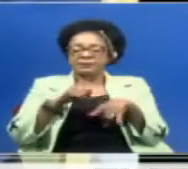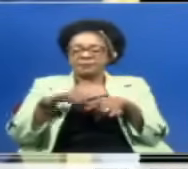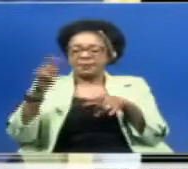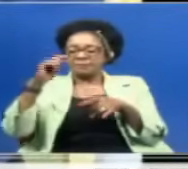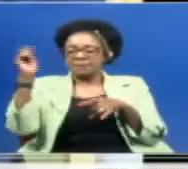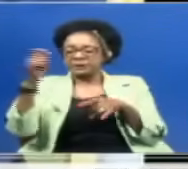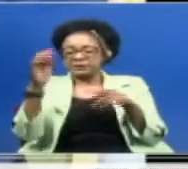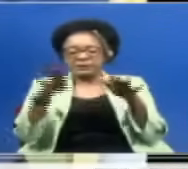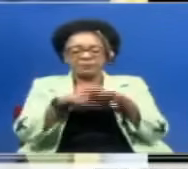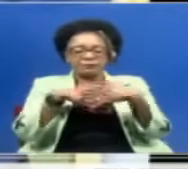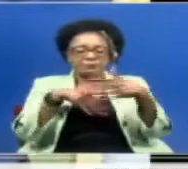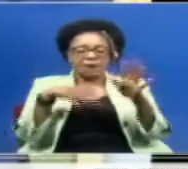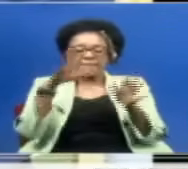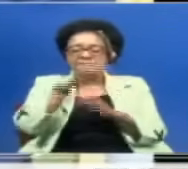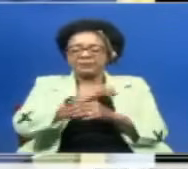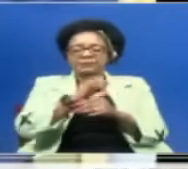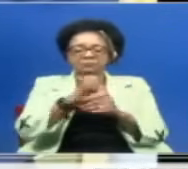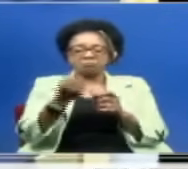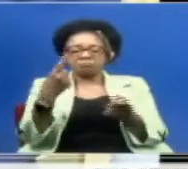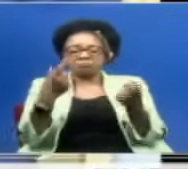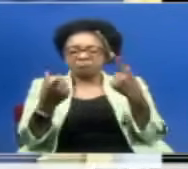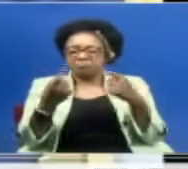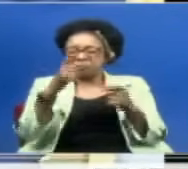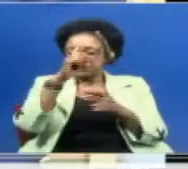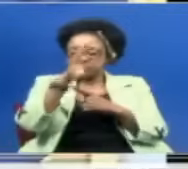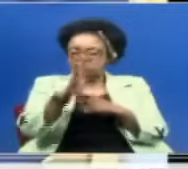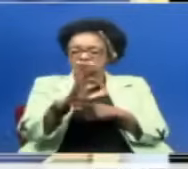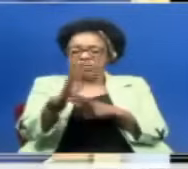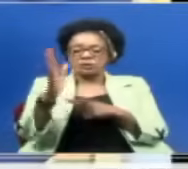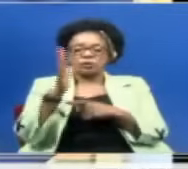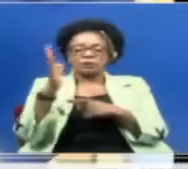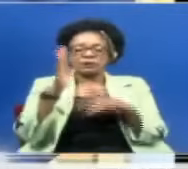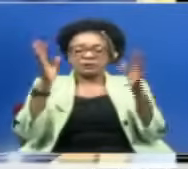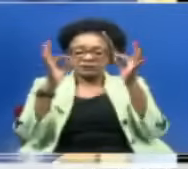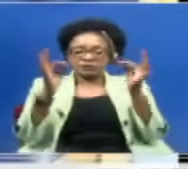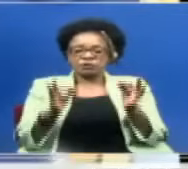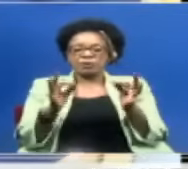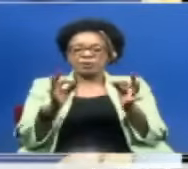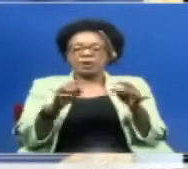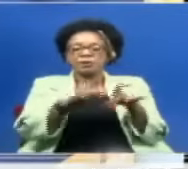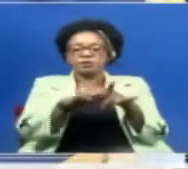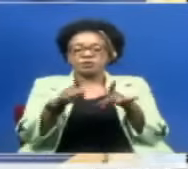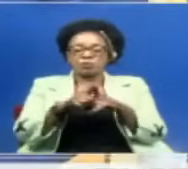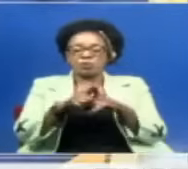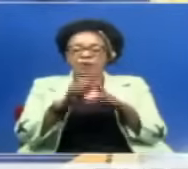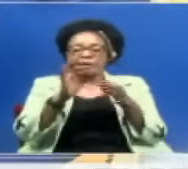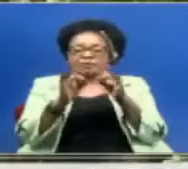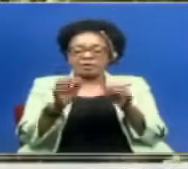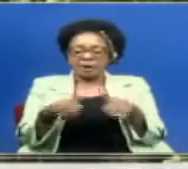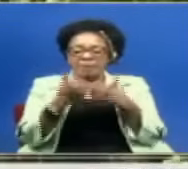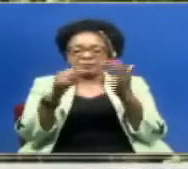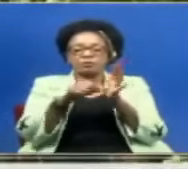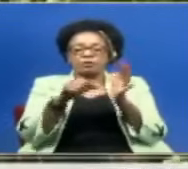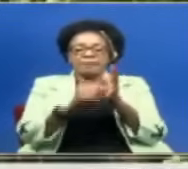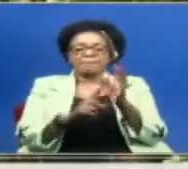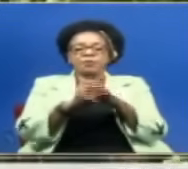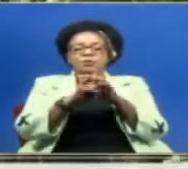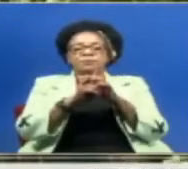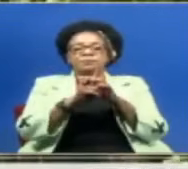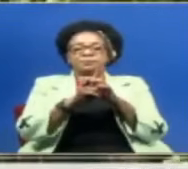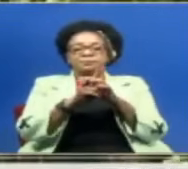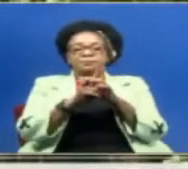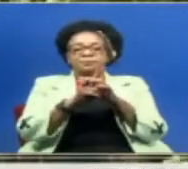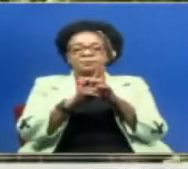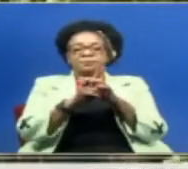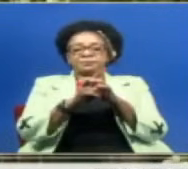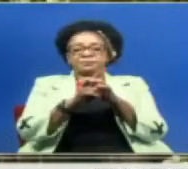deputy raises questions on crucial security decisions, and more so in the event of a crisis. So there is a security question in terms